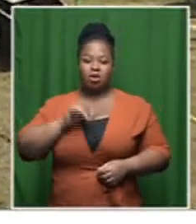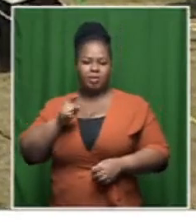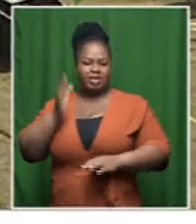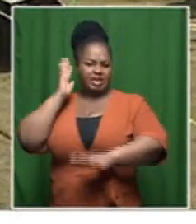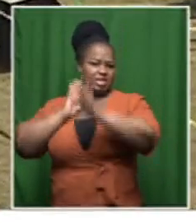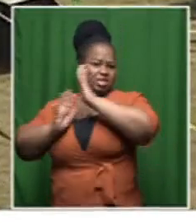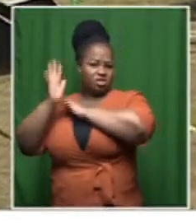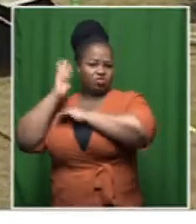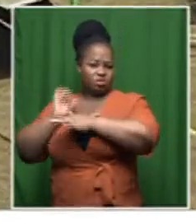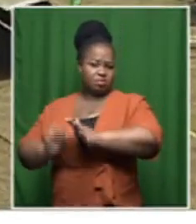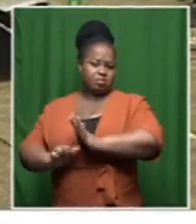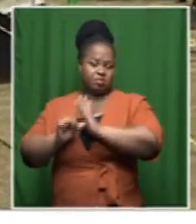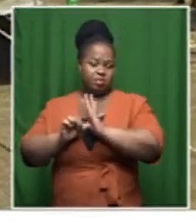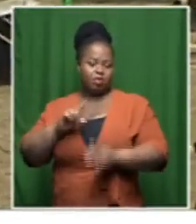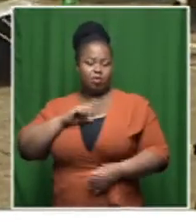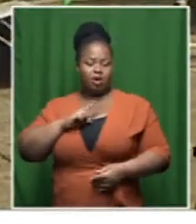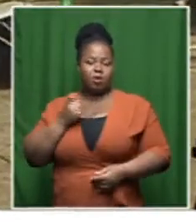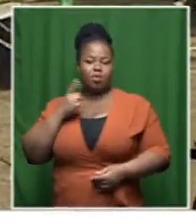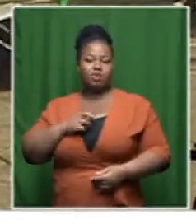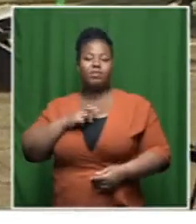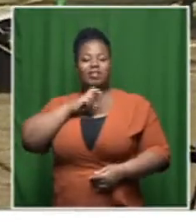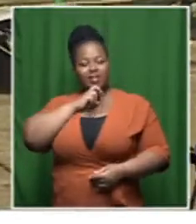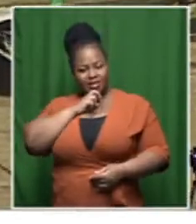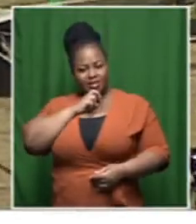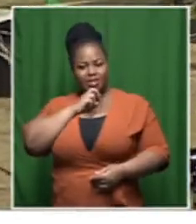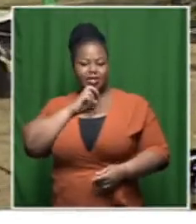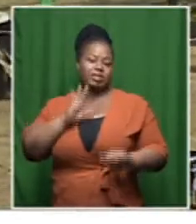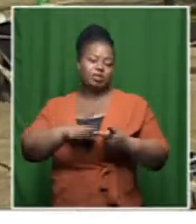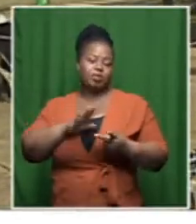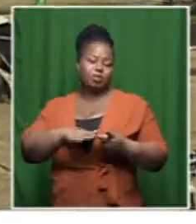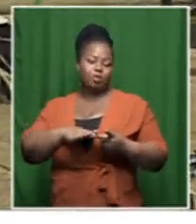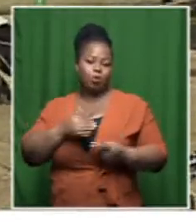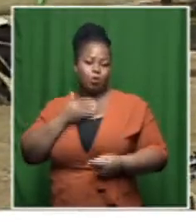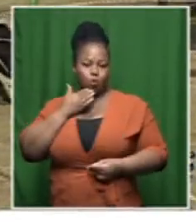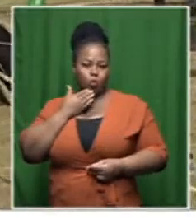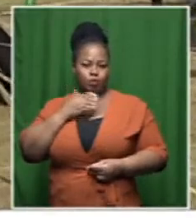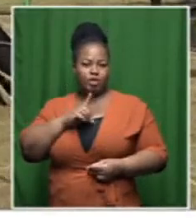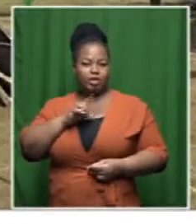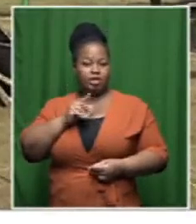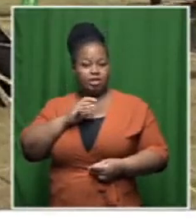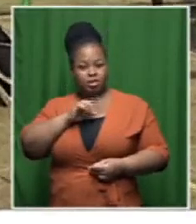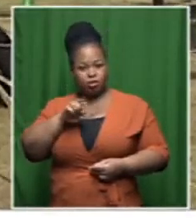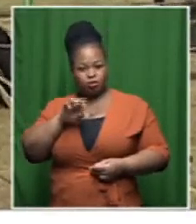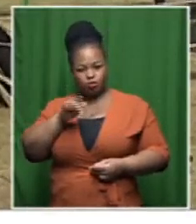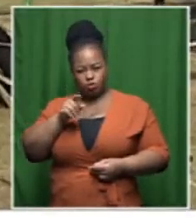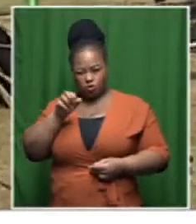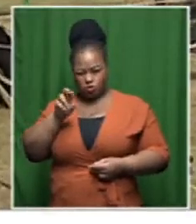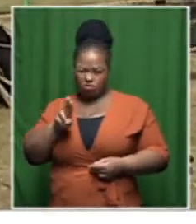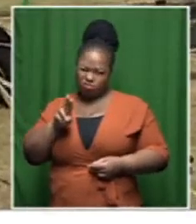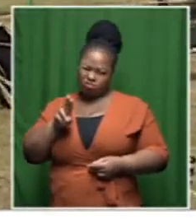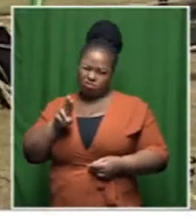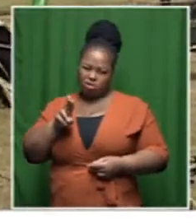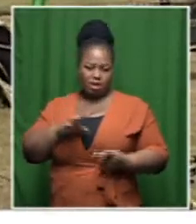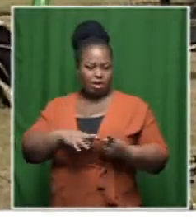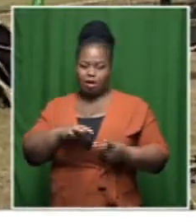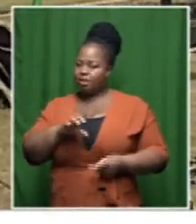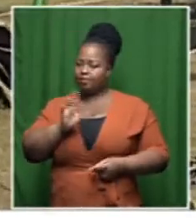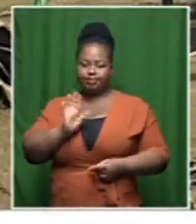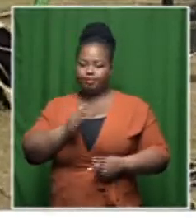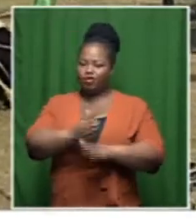understand, that one of the kings of the AmaZulu kingdom, King Dinizulu, who I think or King Dingane,